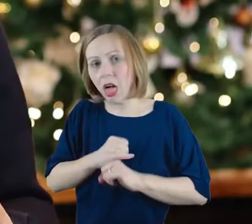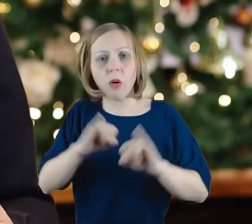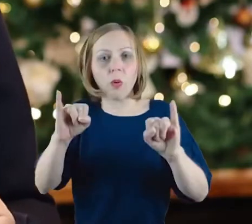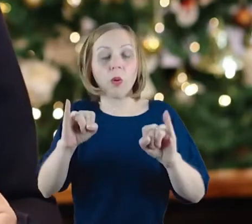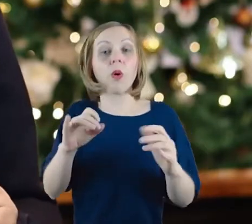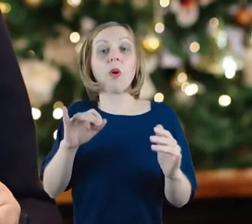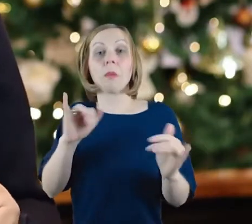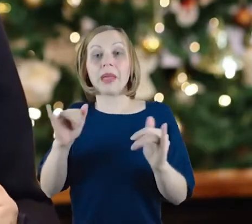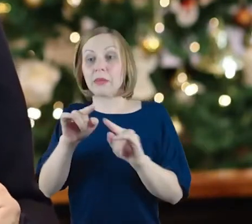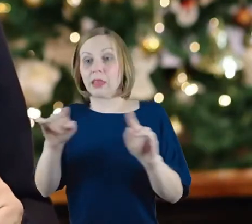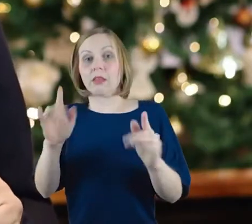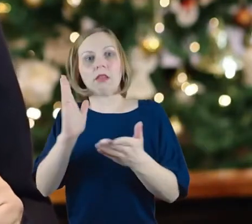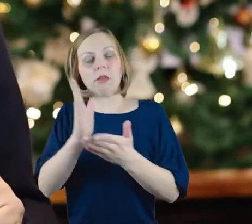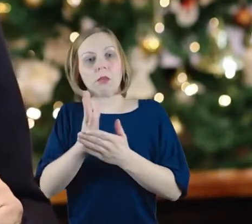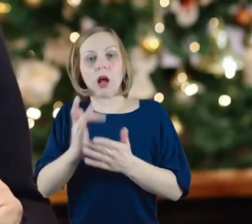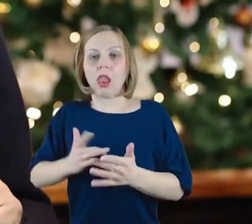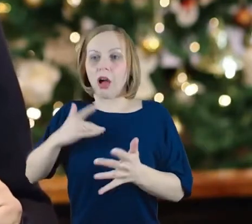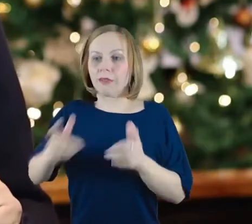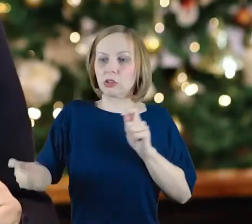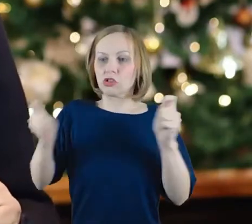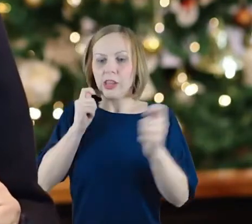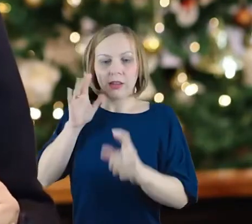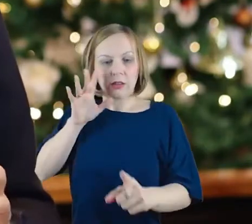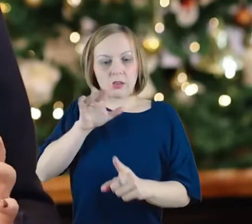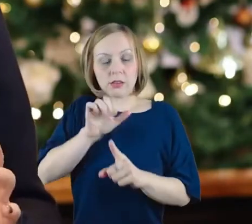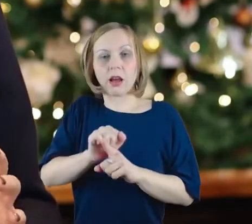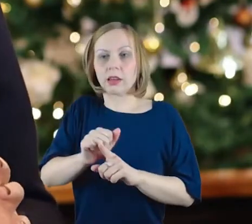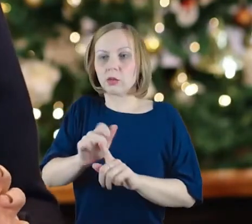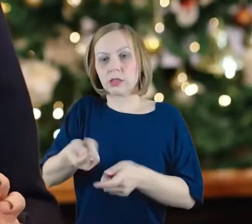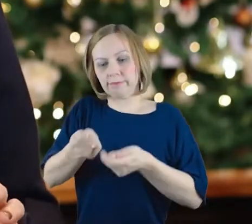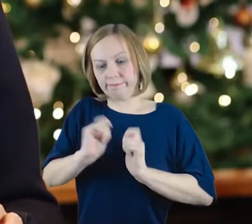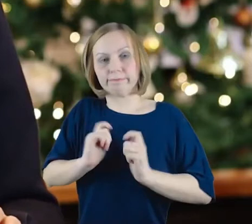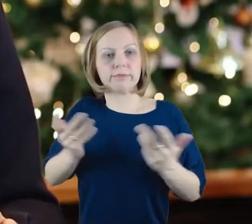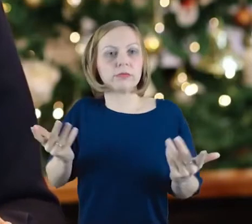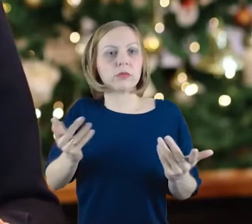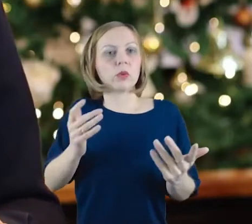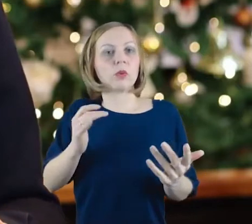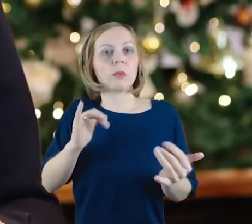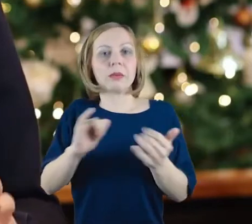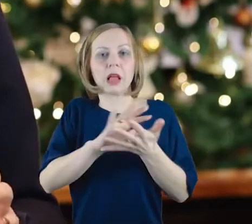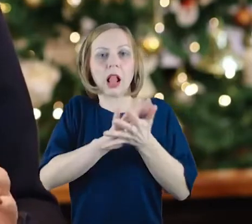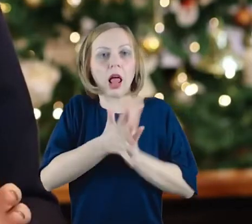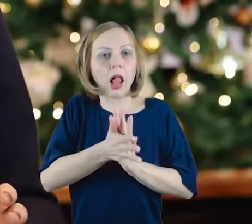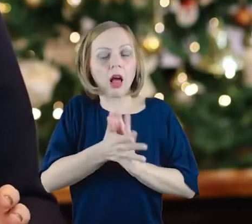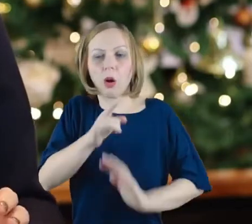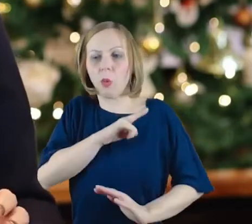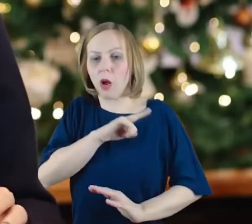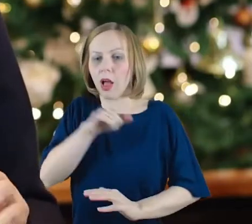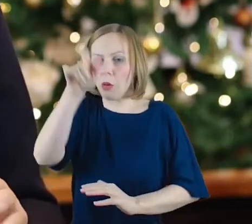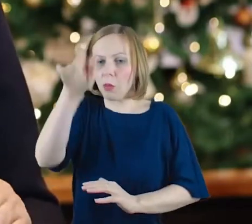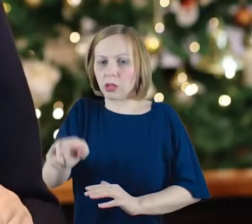with a life-changing diagnosis, or perhaps it's just broken because the person you